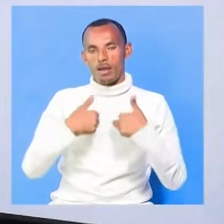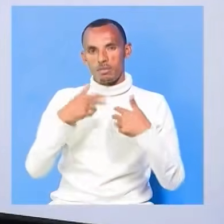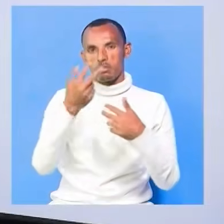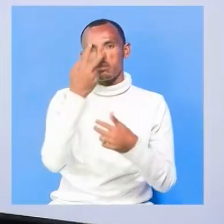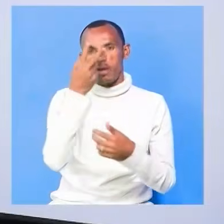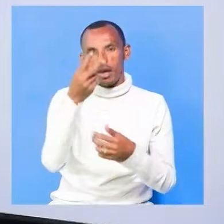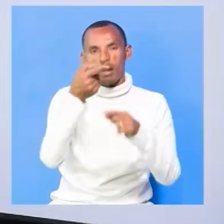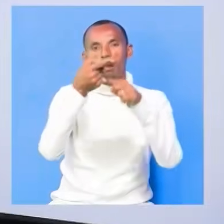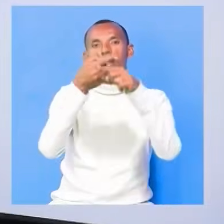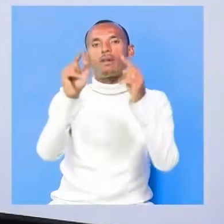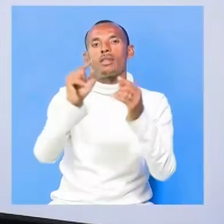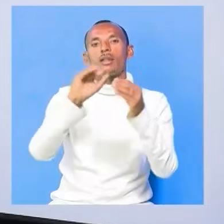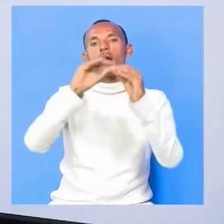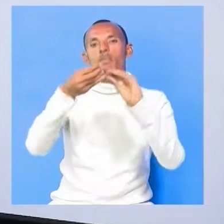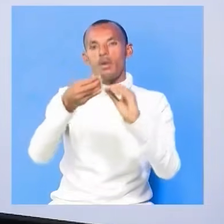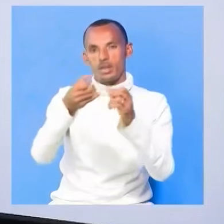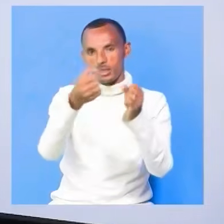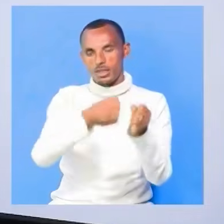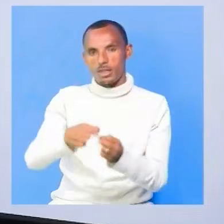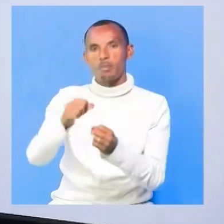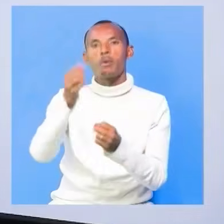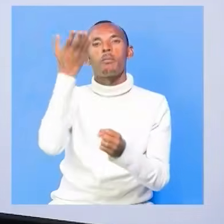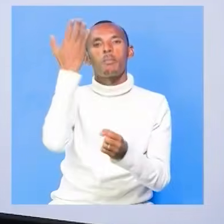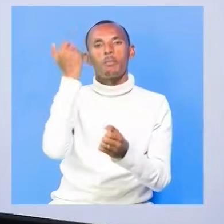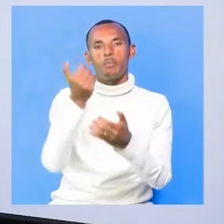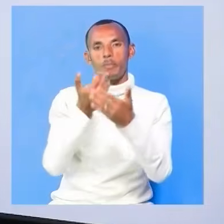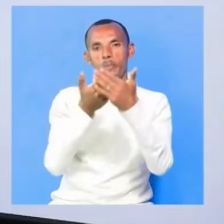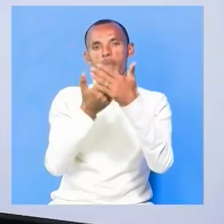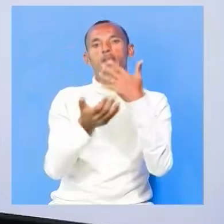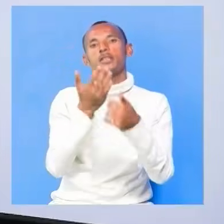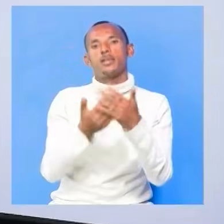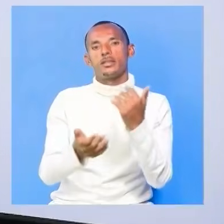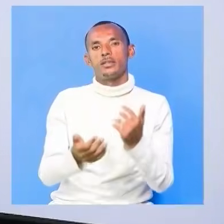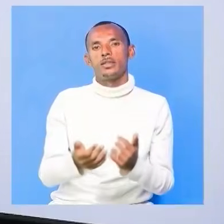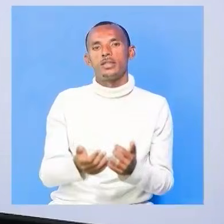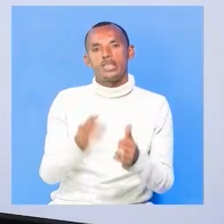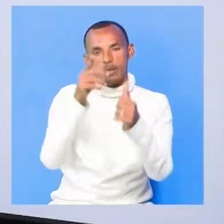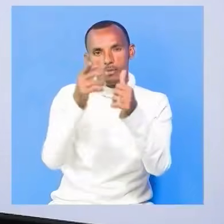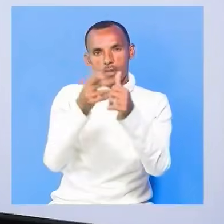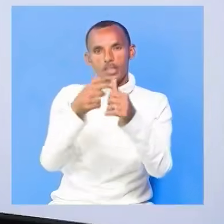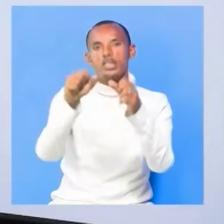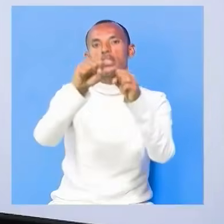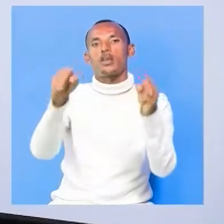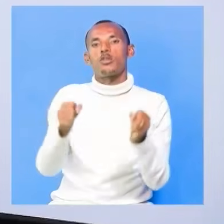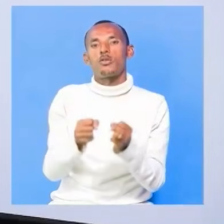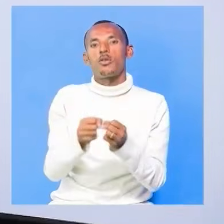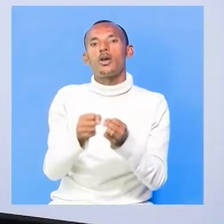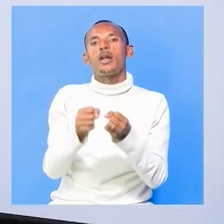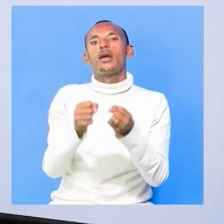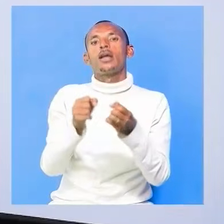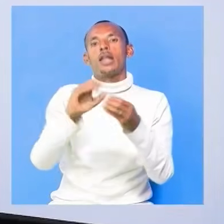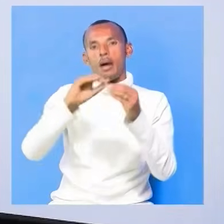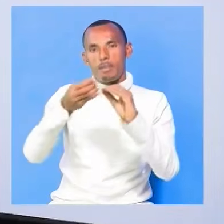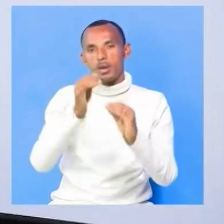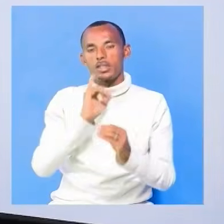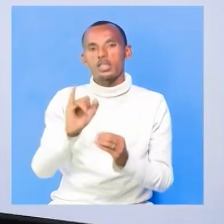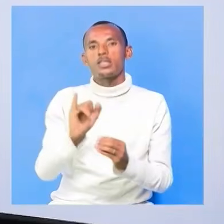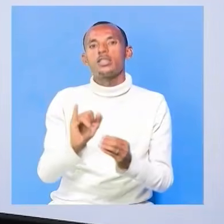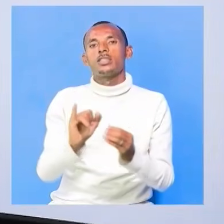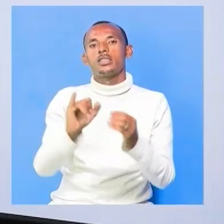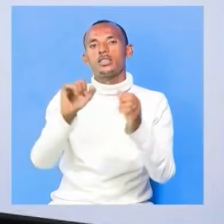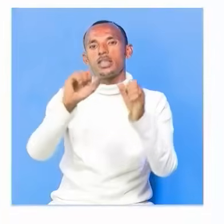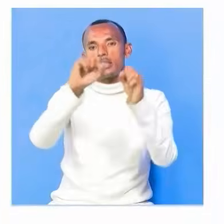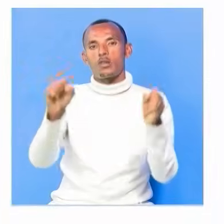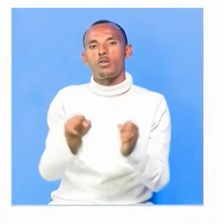we have seen different number systems in our previous discussion. Okay, the first set of number is the set